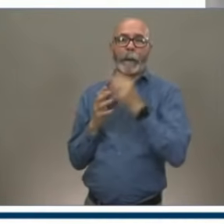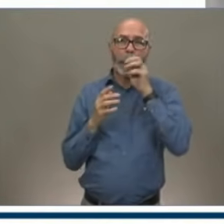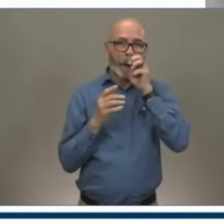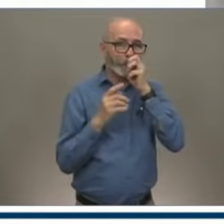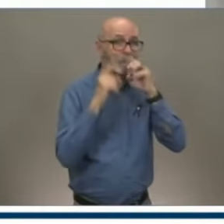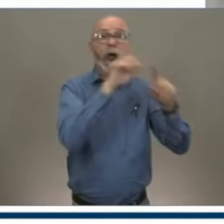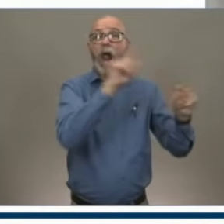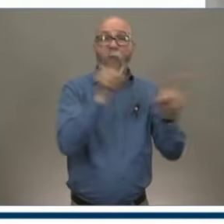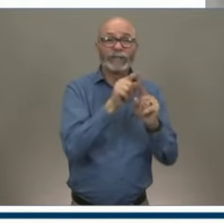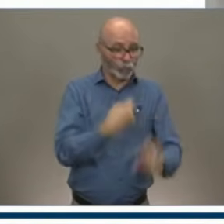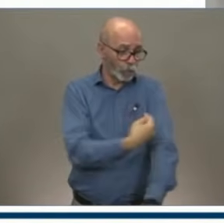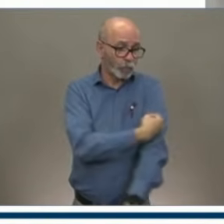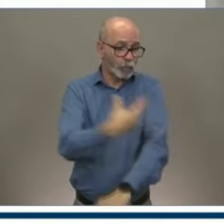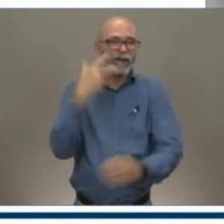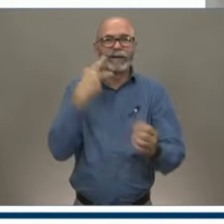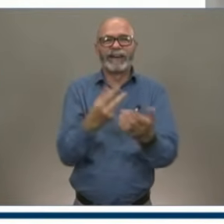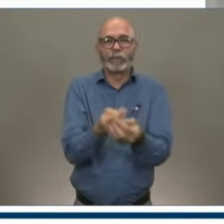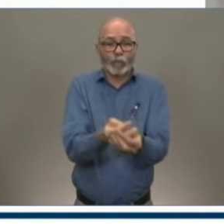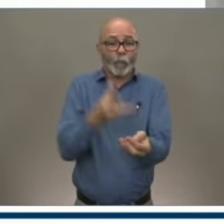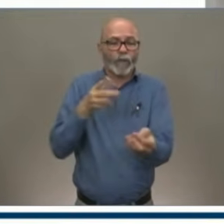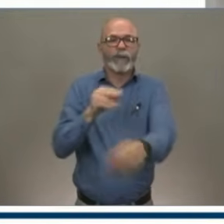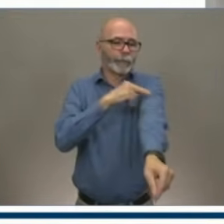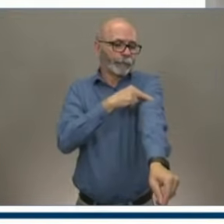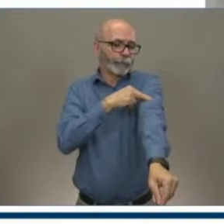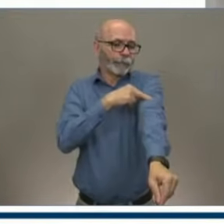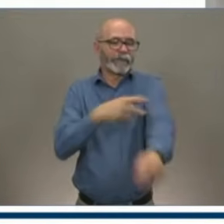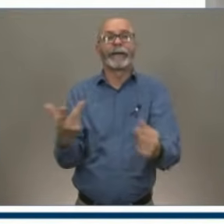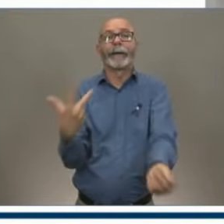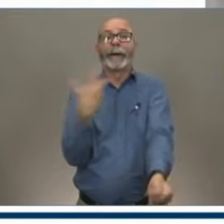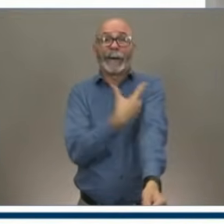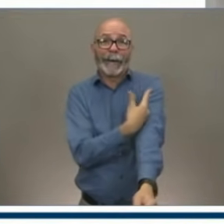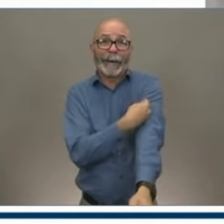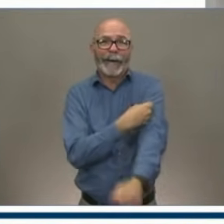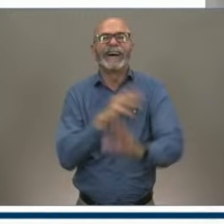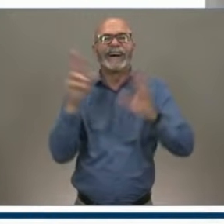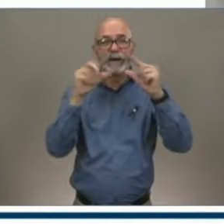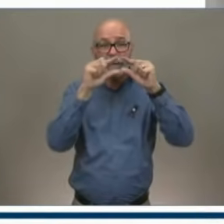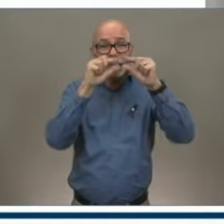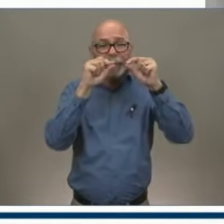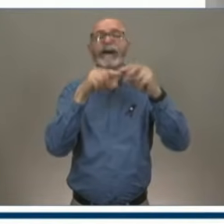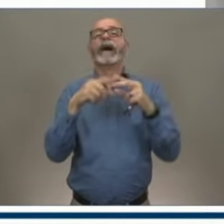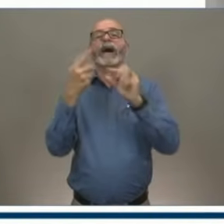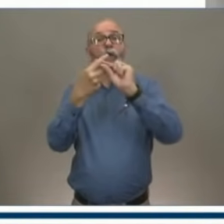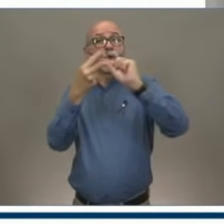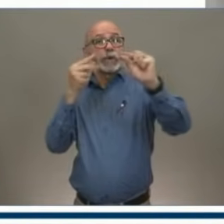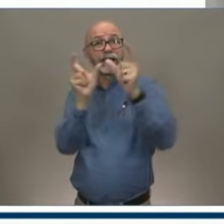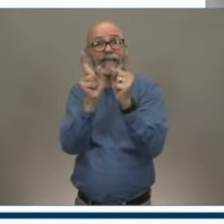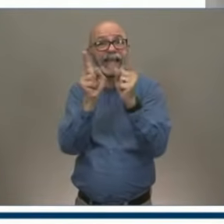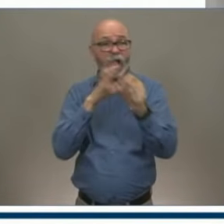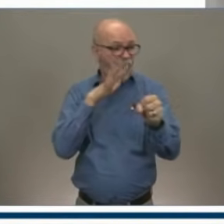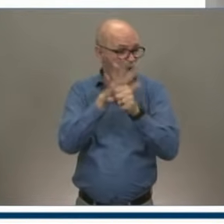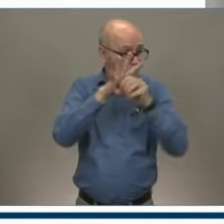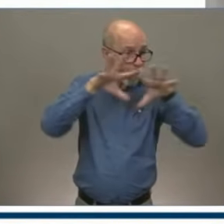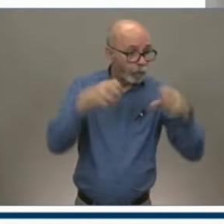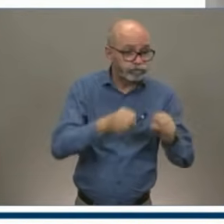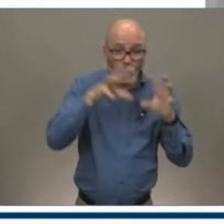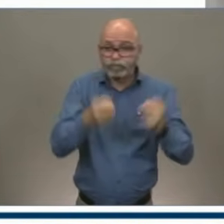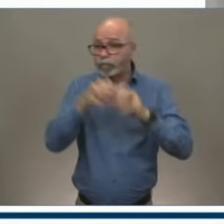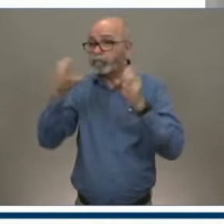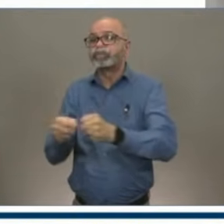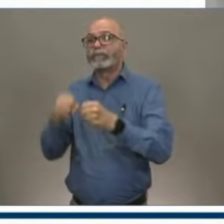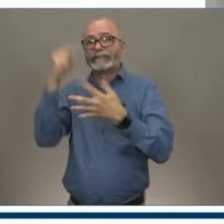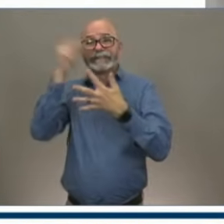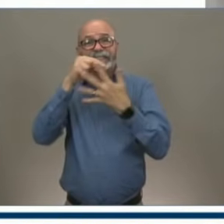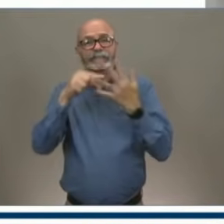swabs, all of the things that are required to deliver the vaccine when it arrives. And quite frankly, I think the national government has continued to